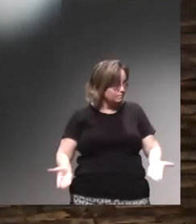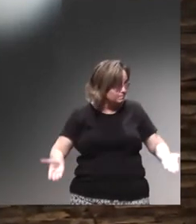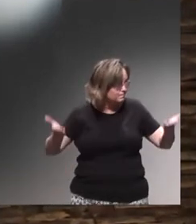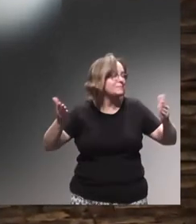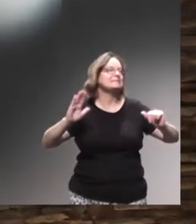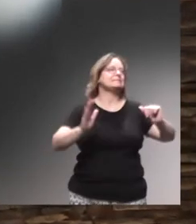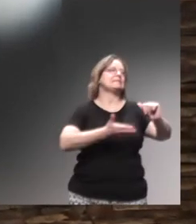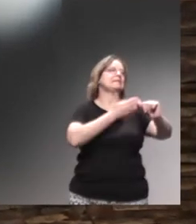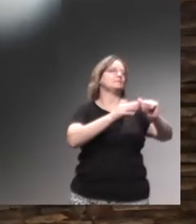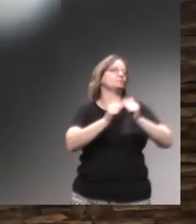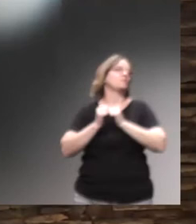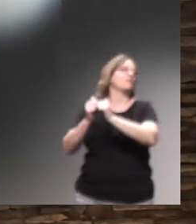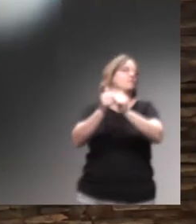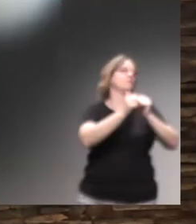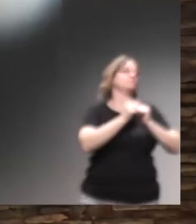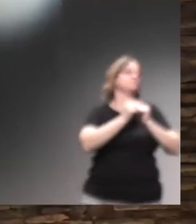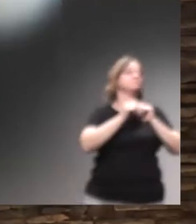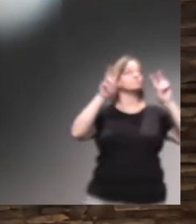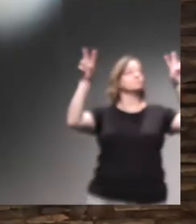Am.